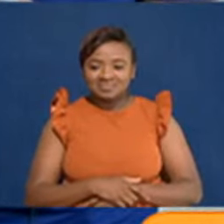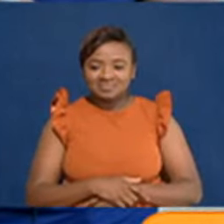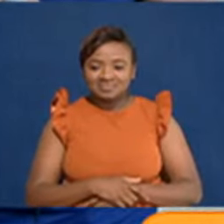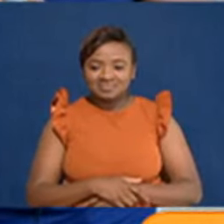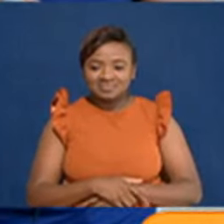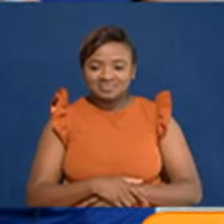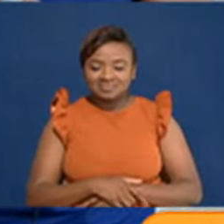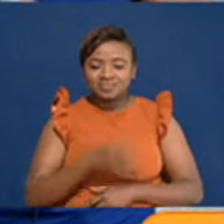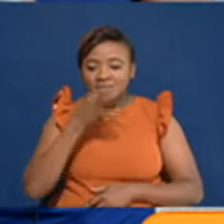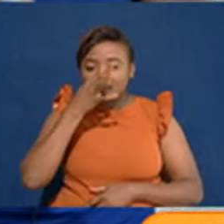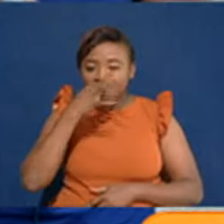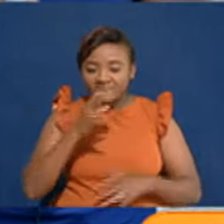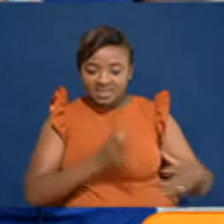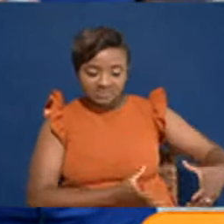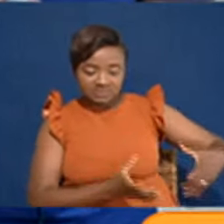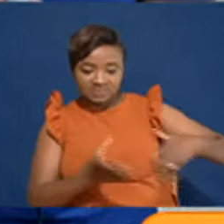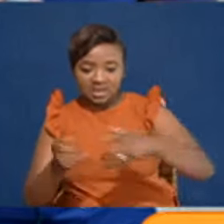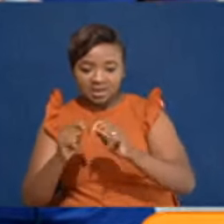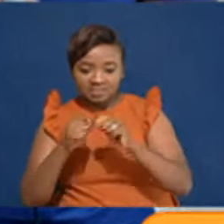rugby.